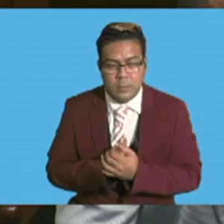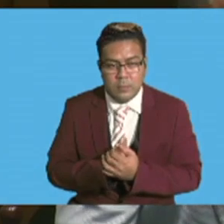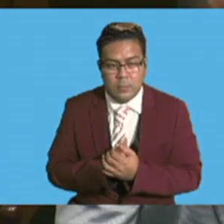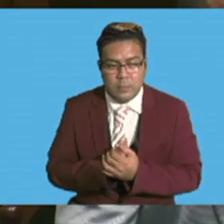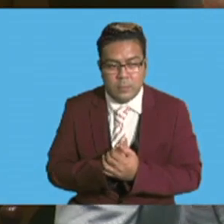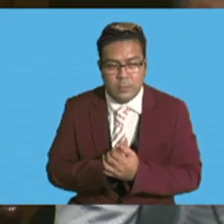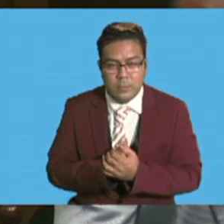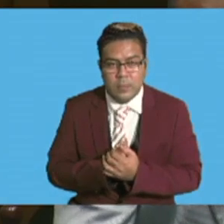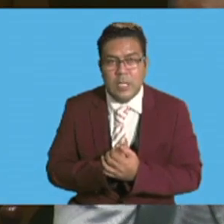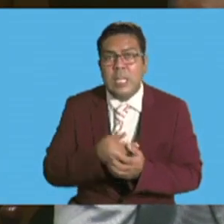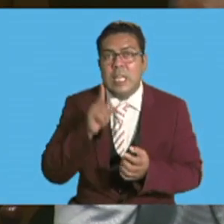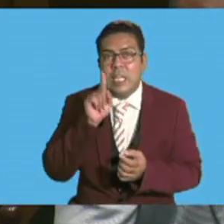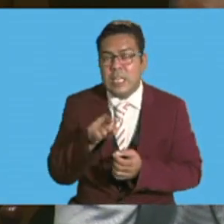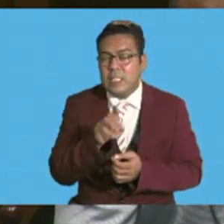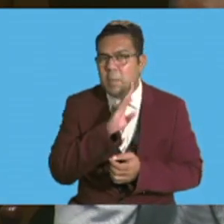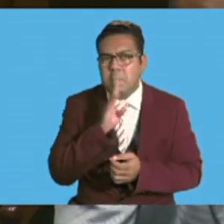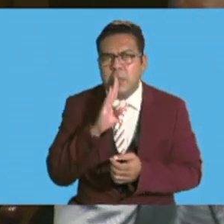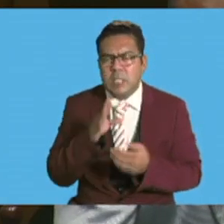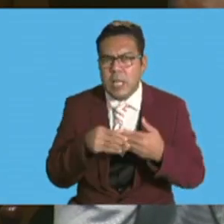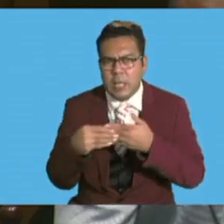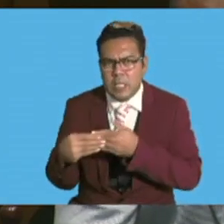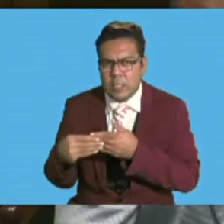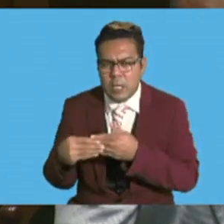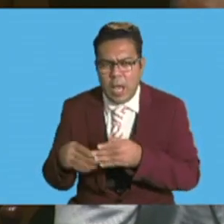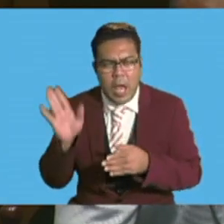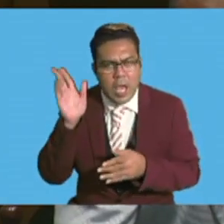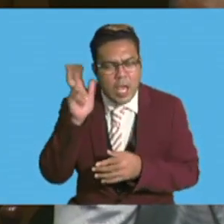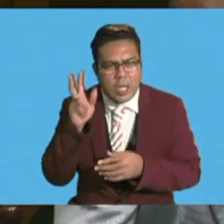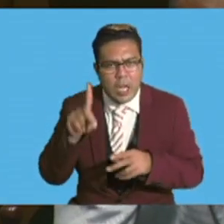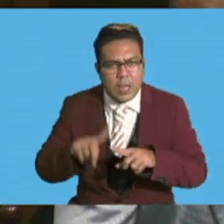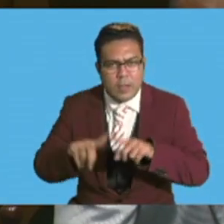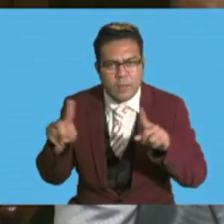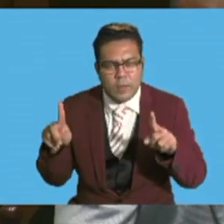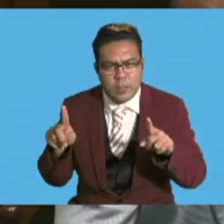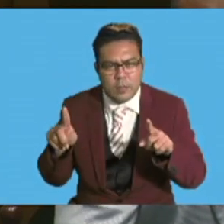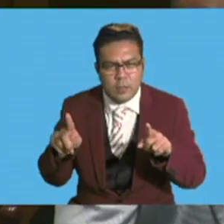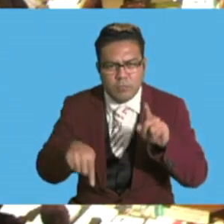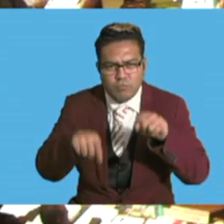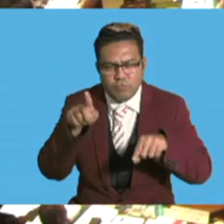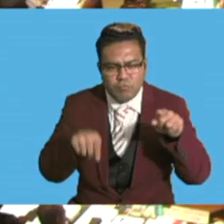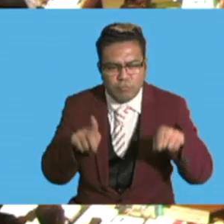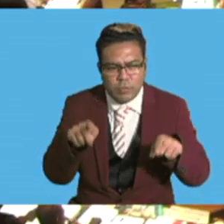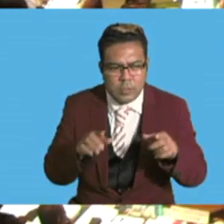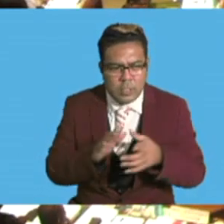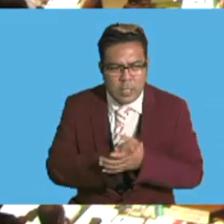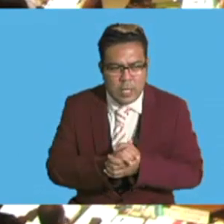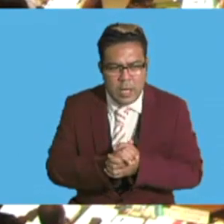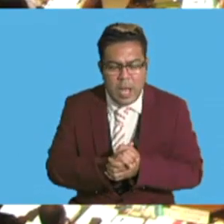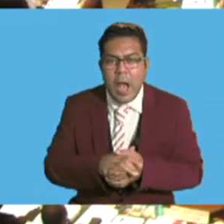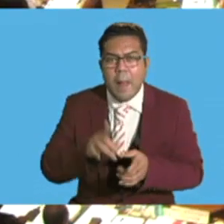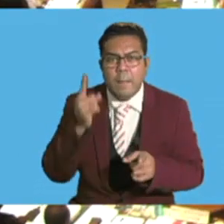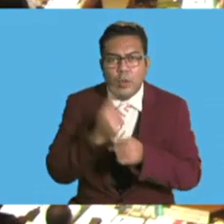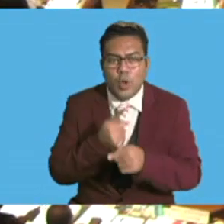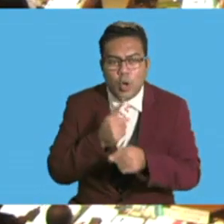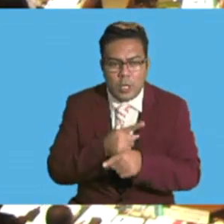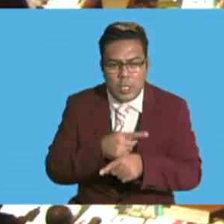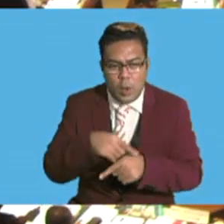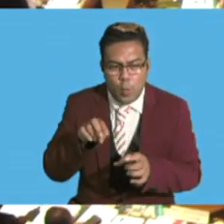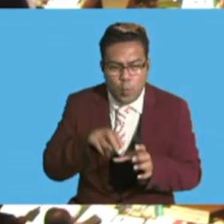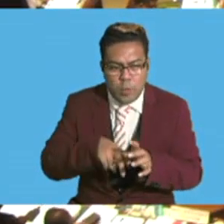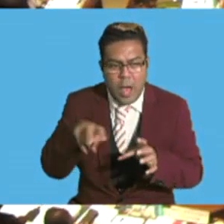And he is misleading Parliament. I had a different perspective of the disaster. I'm talking about the natural disaster without